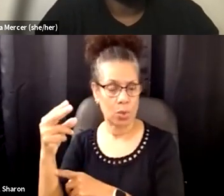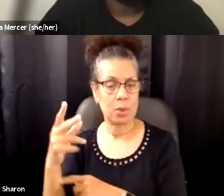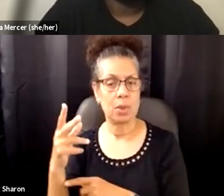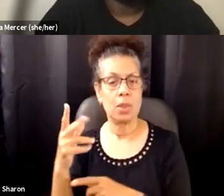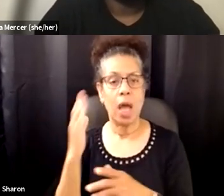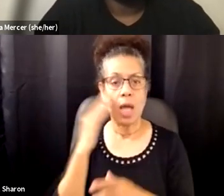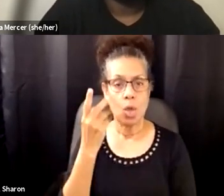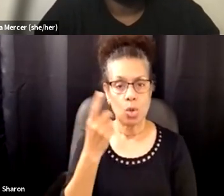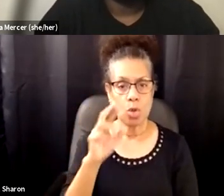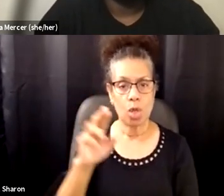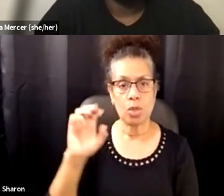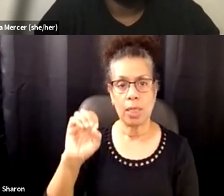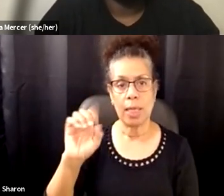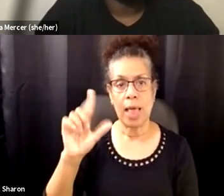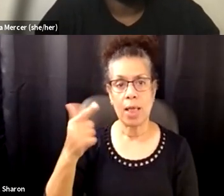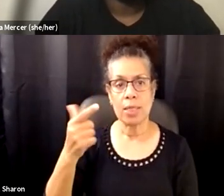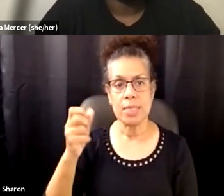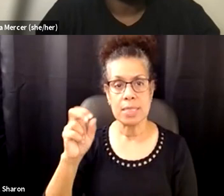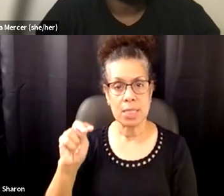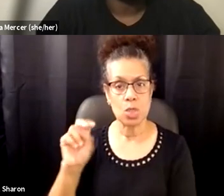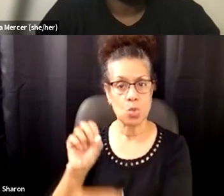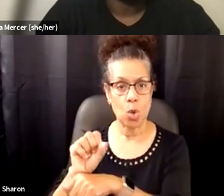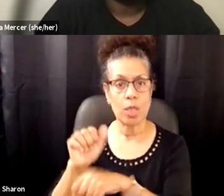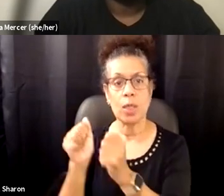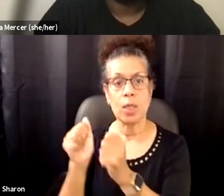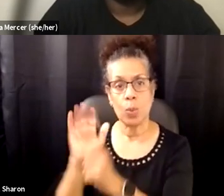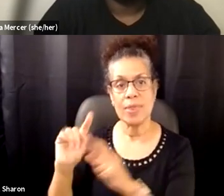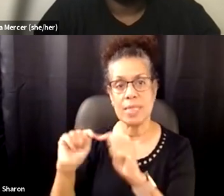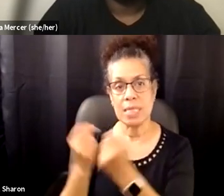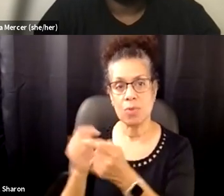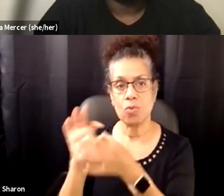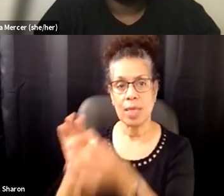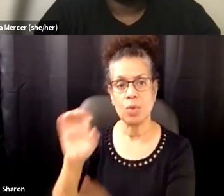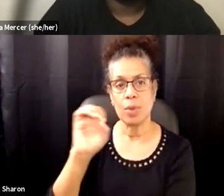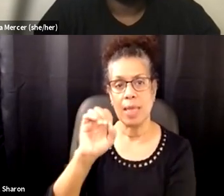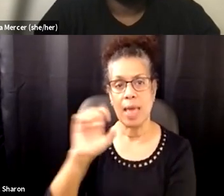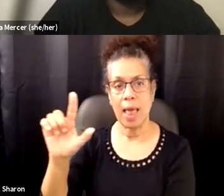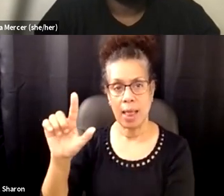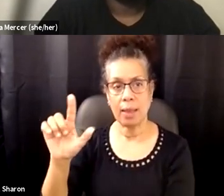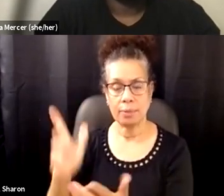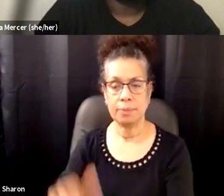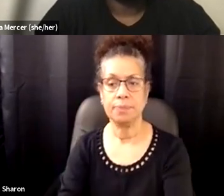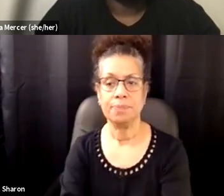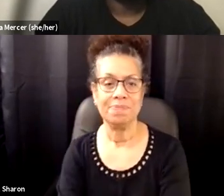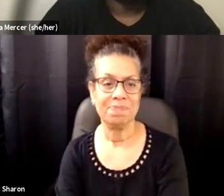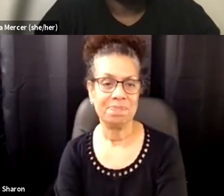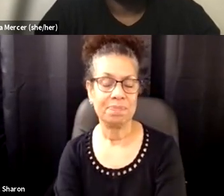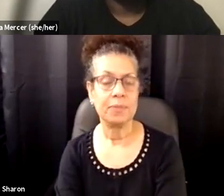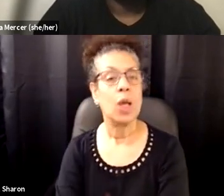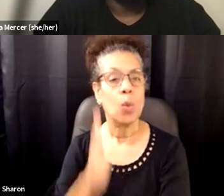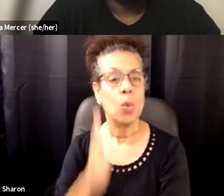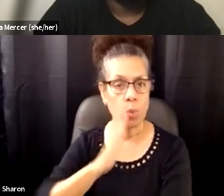dr eccleston is working on that with his team thank you looking forward to that we will be